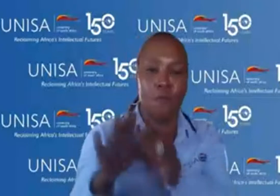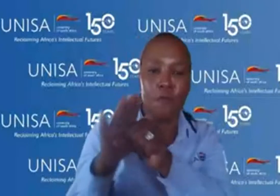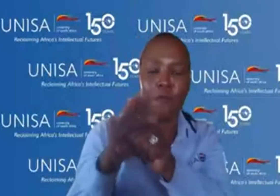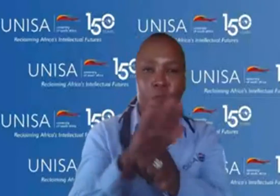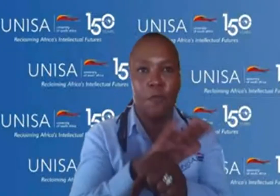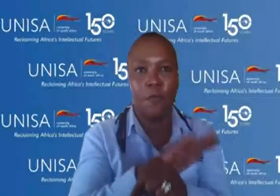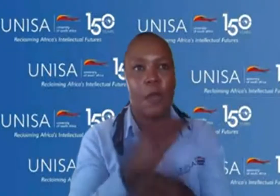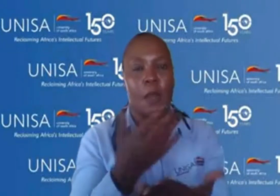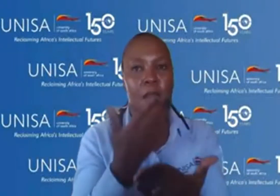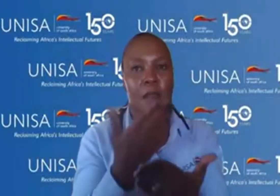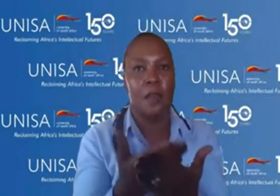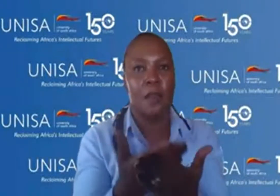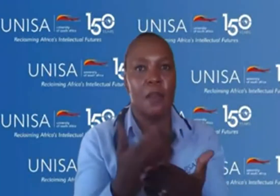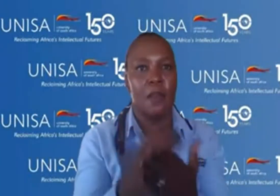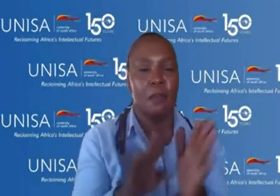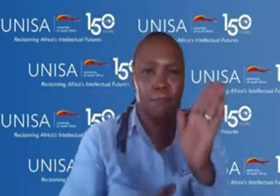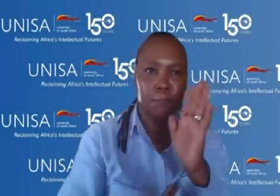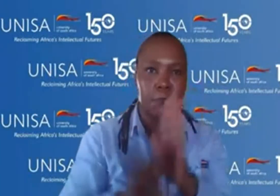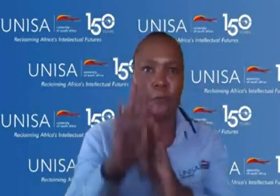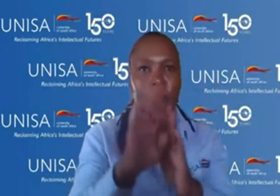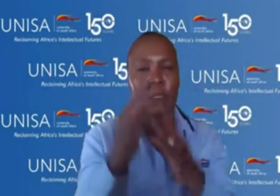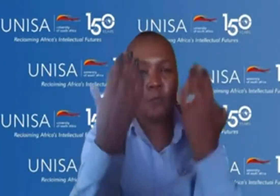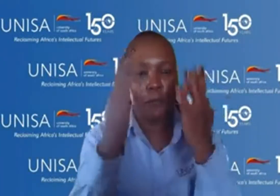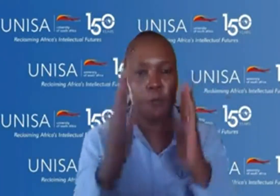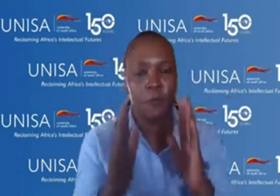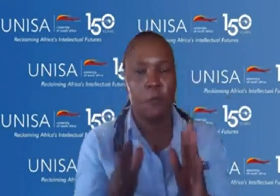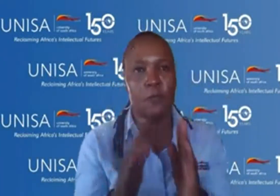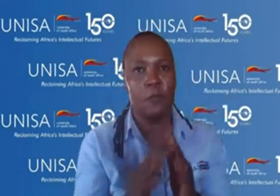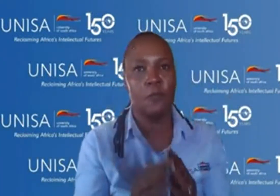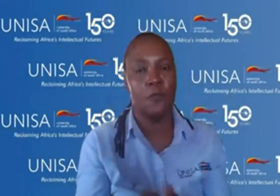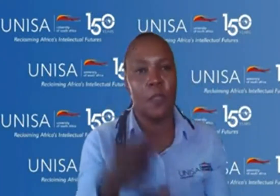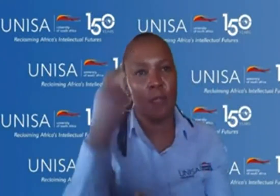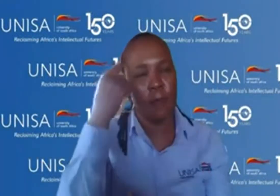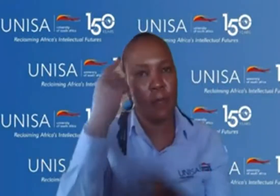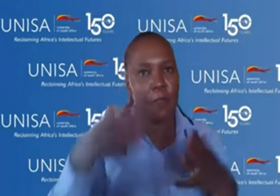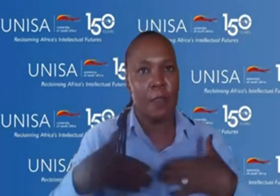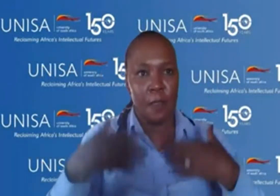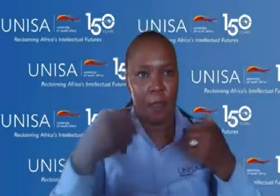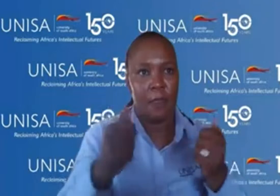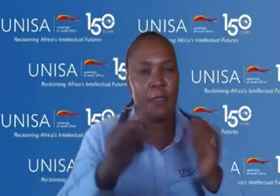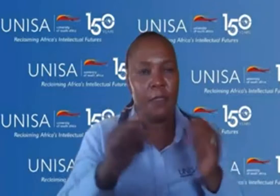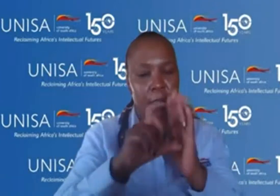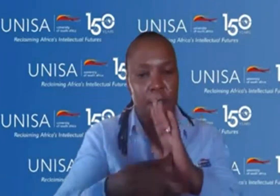to succeed as a student with a mental health disability?